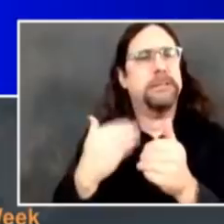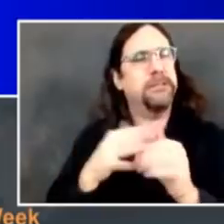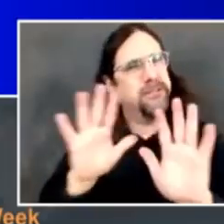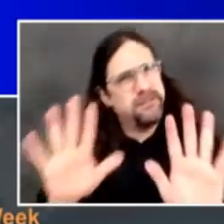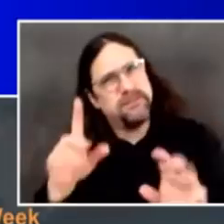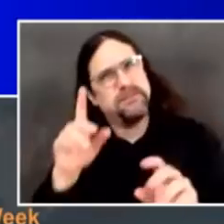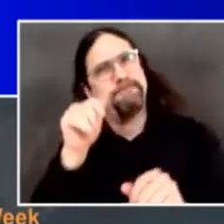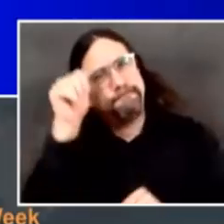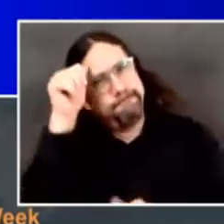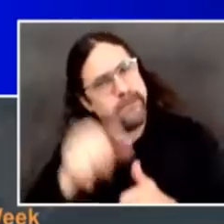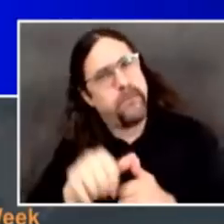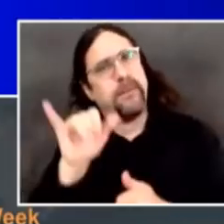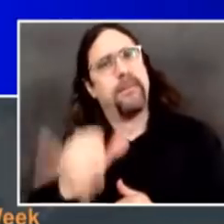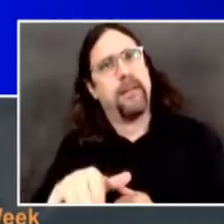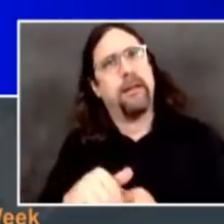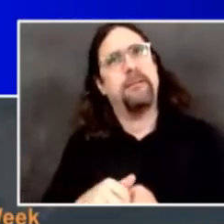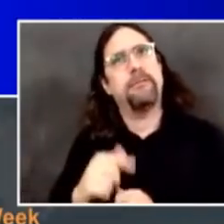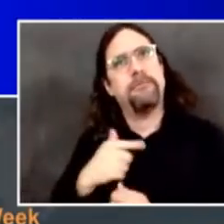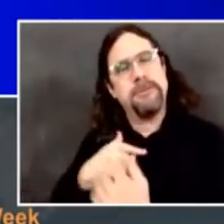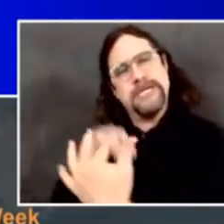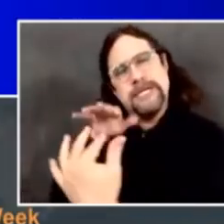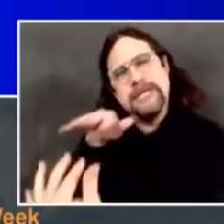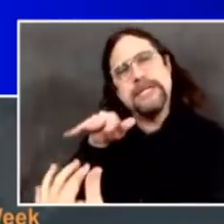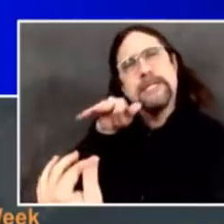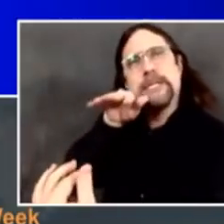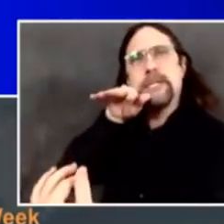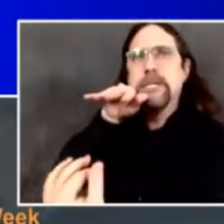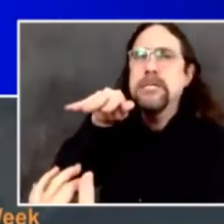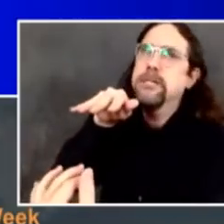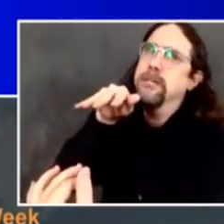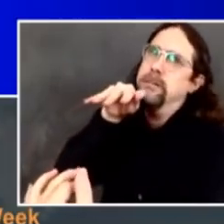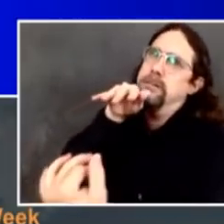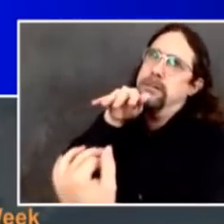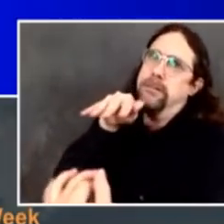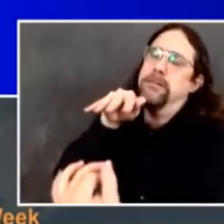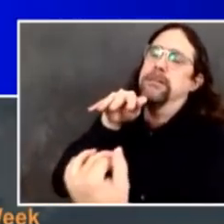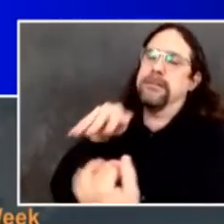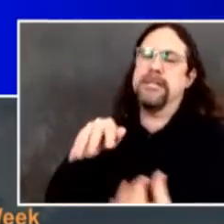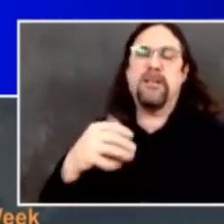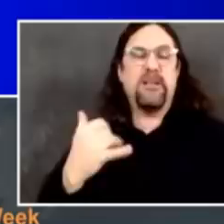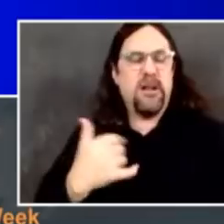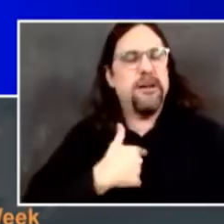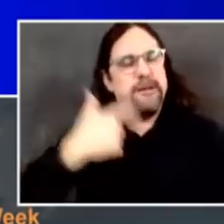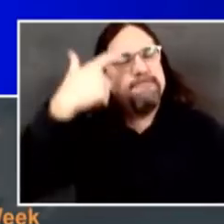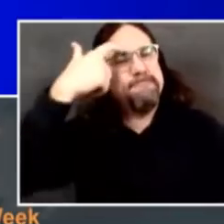sobering lesson, and one that we have learned from, and we're going to handle things differently going forward.